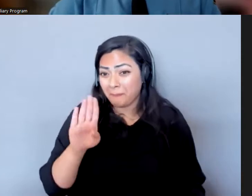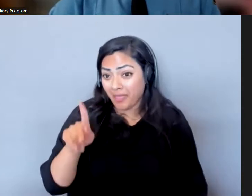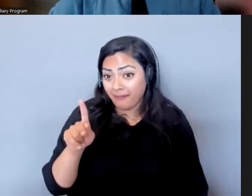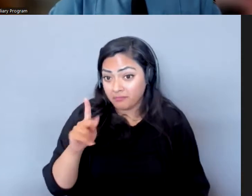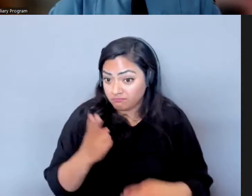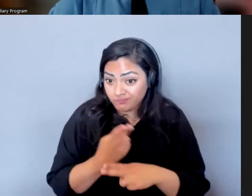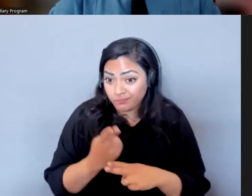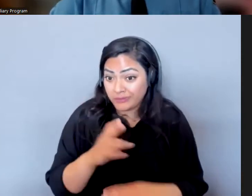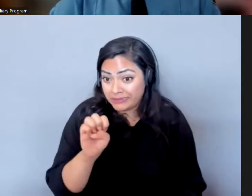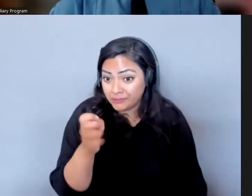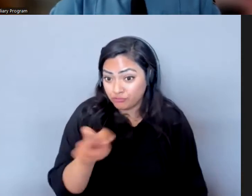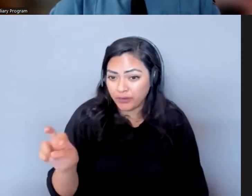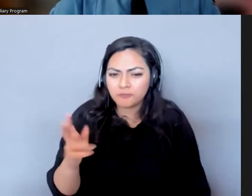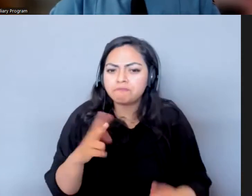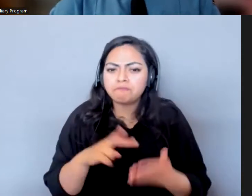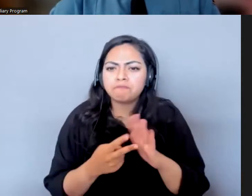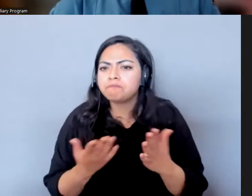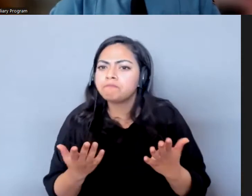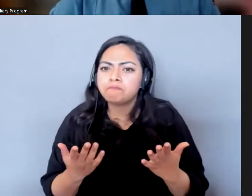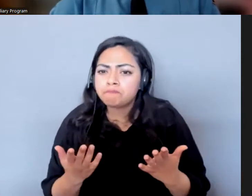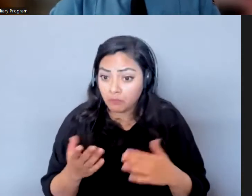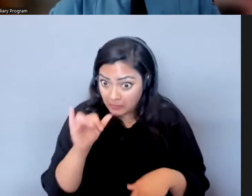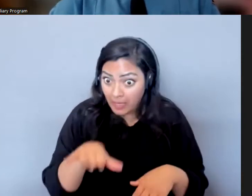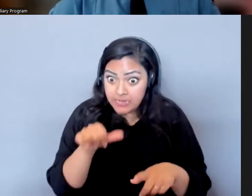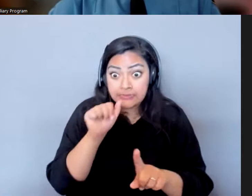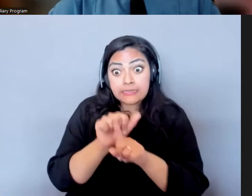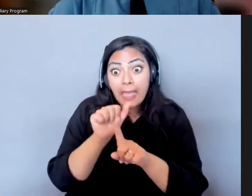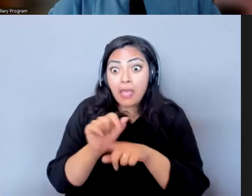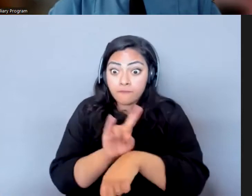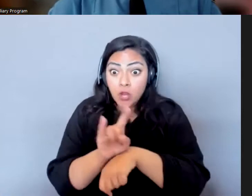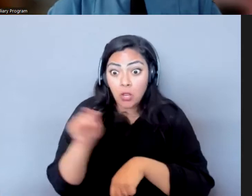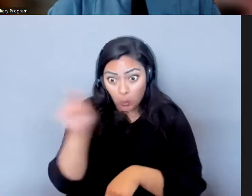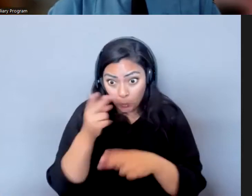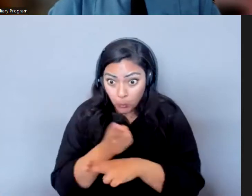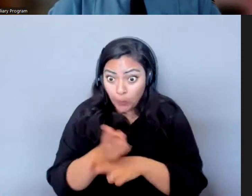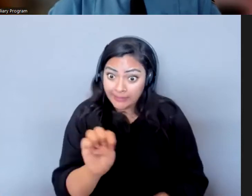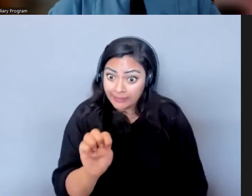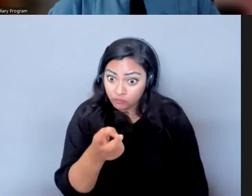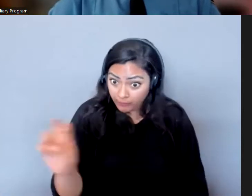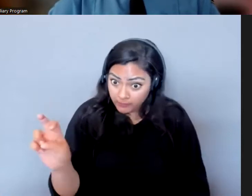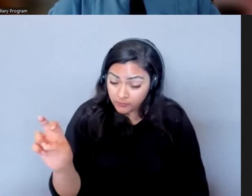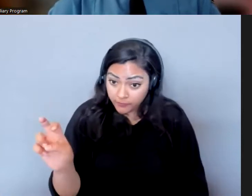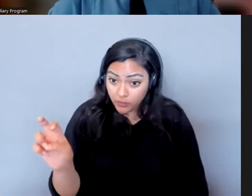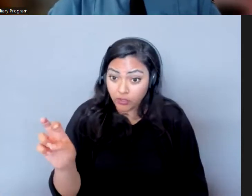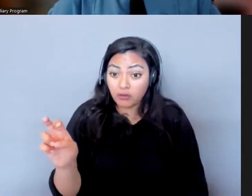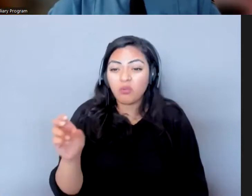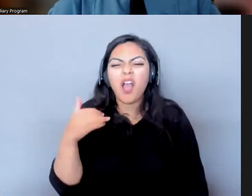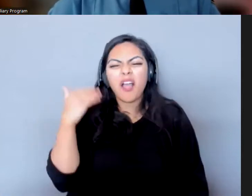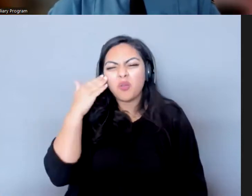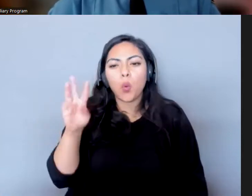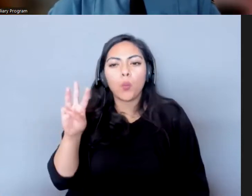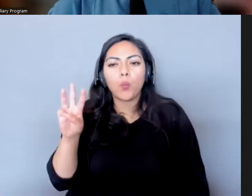that. Yeah. But I'm just wondering, is that a tactic that scammers sometimes use as well as Western Union and all these other things that